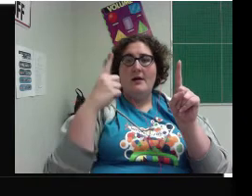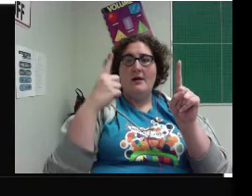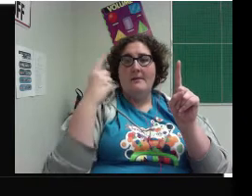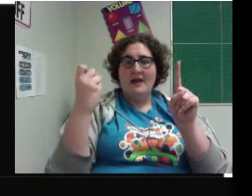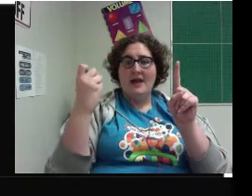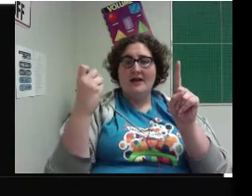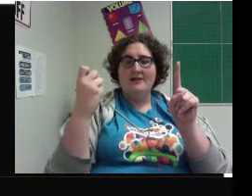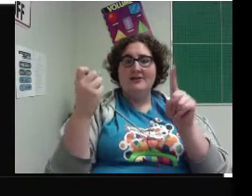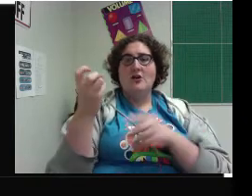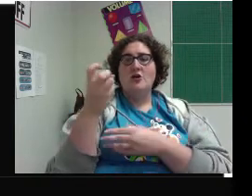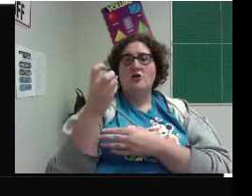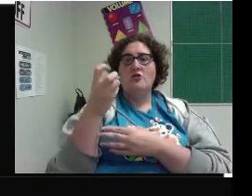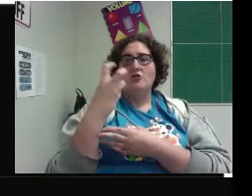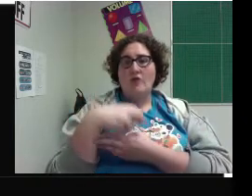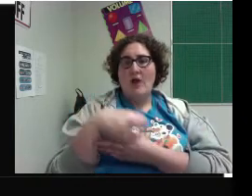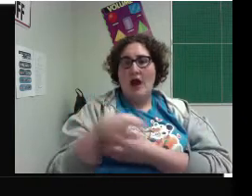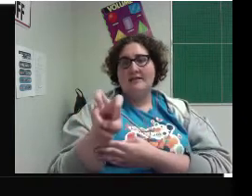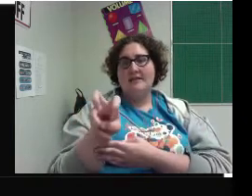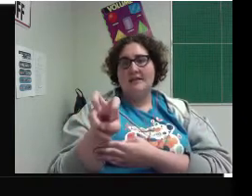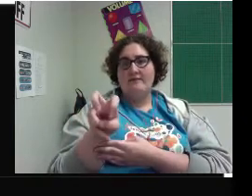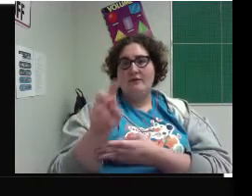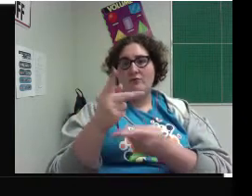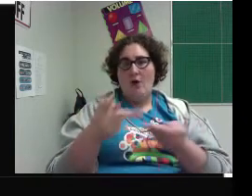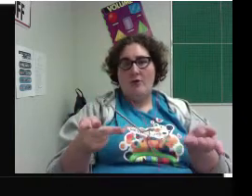by the transitive property.